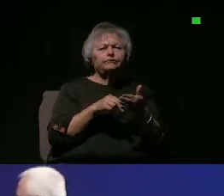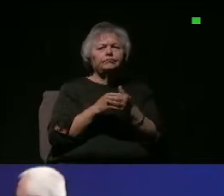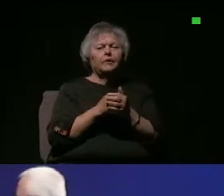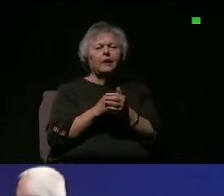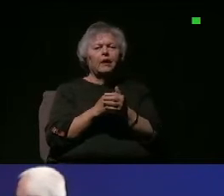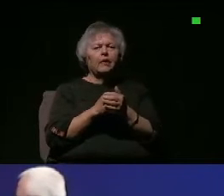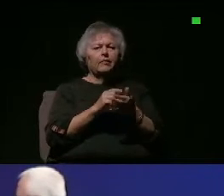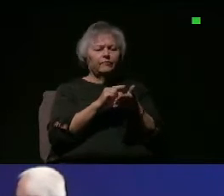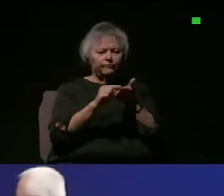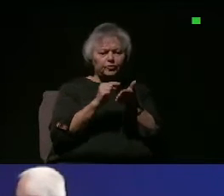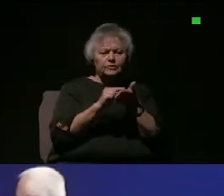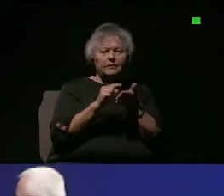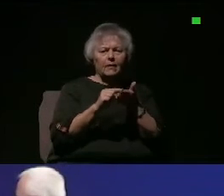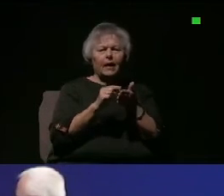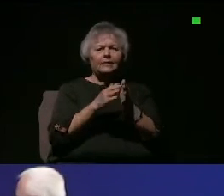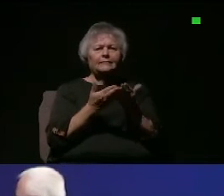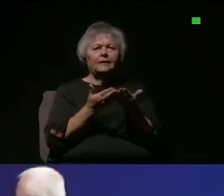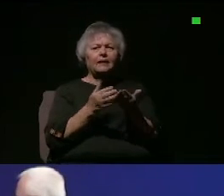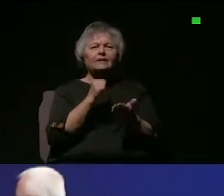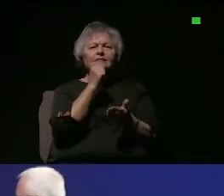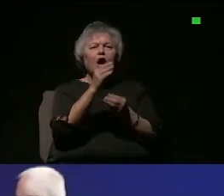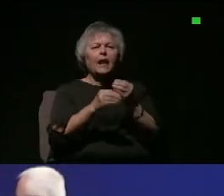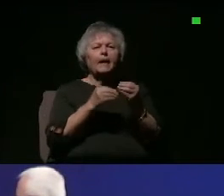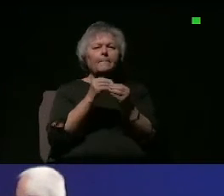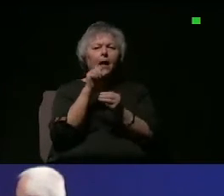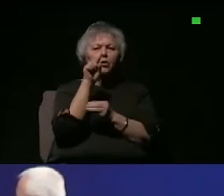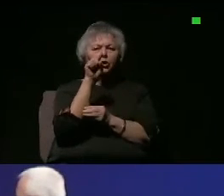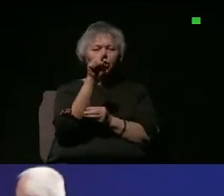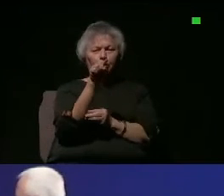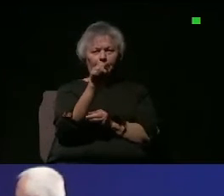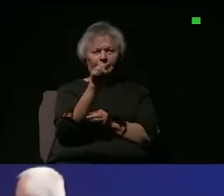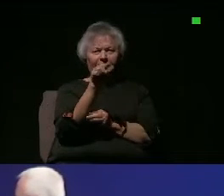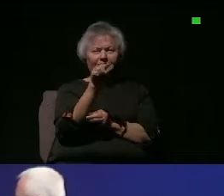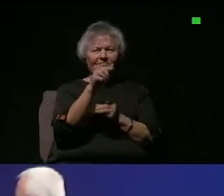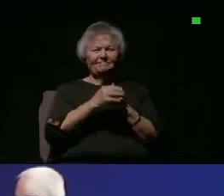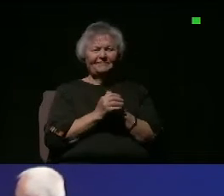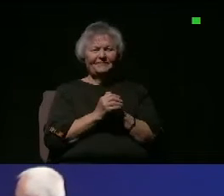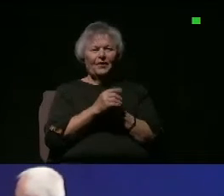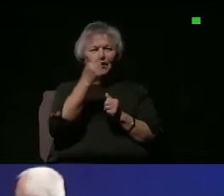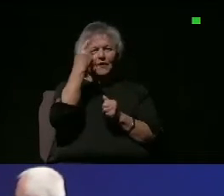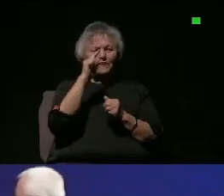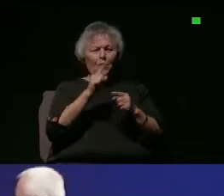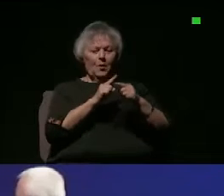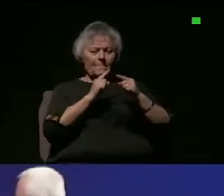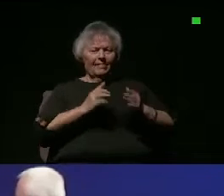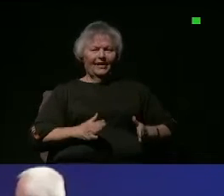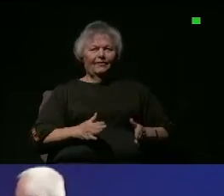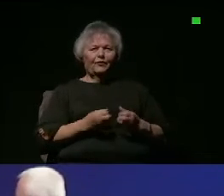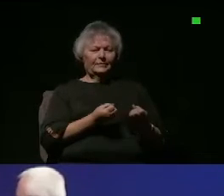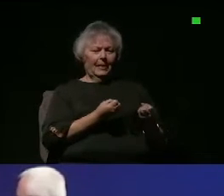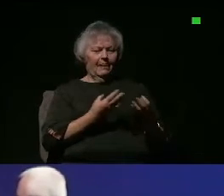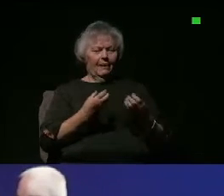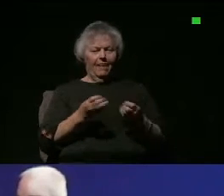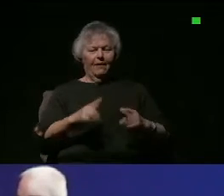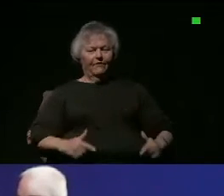It's that first line in the book where he says, it's not about you. And for believers, so much of our life, now that we